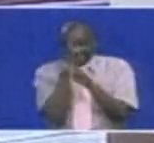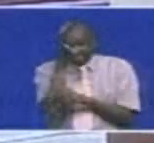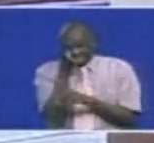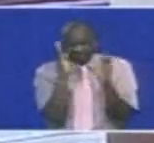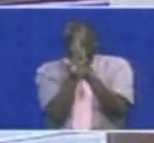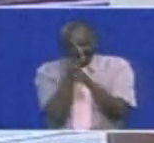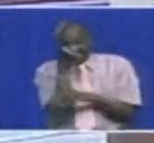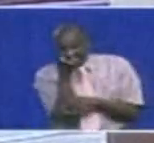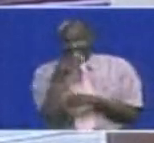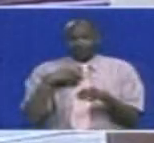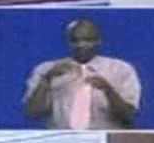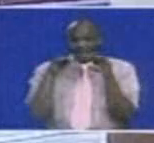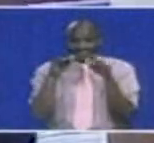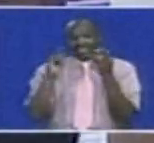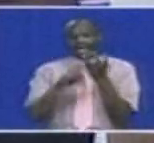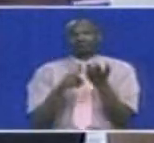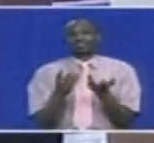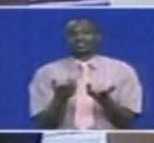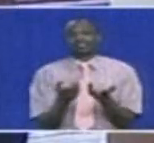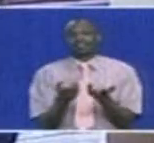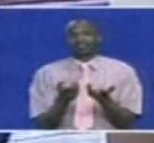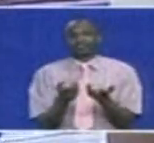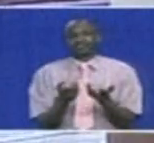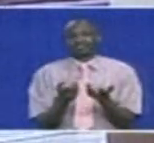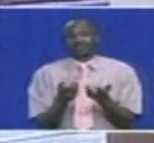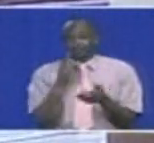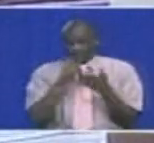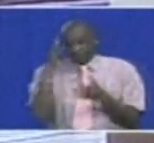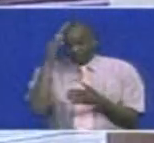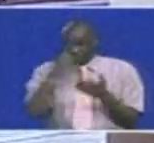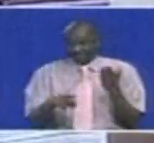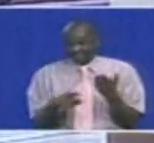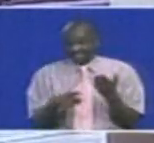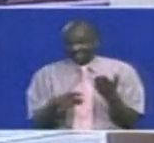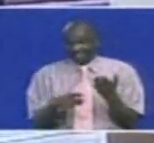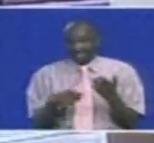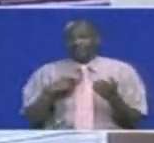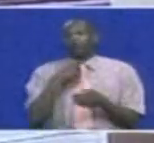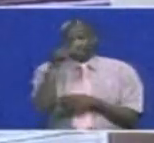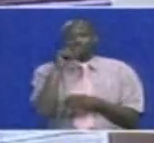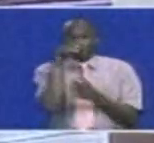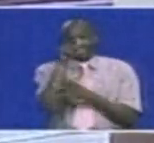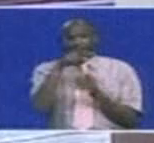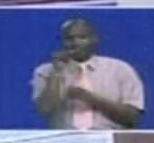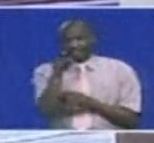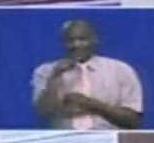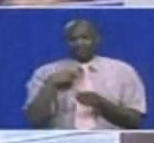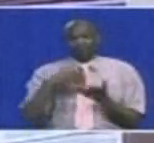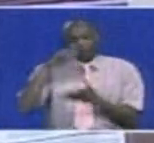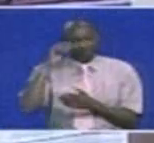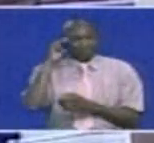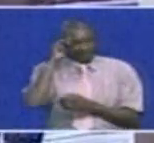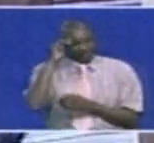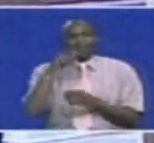Tuna hide. Tukingoja kama. You know what? I want them to ask him about that. That's my most memorable